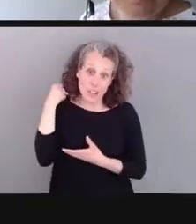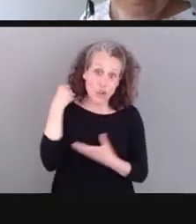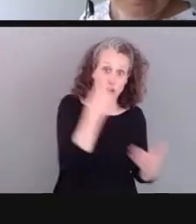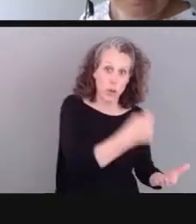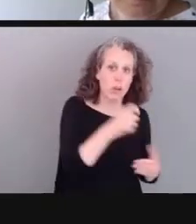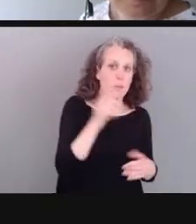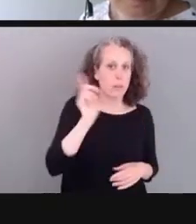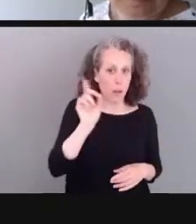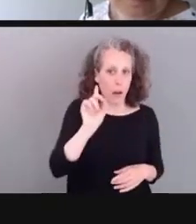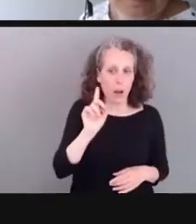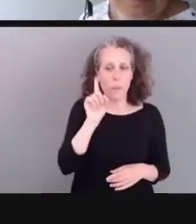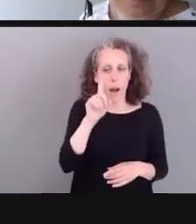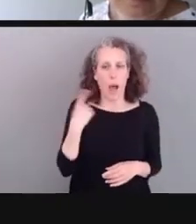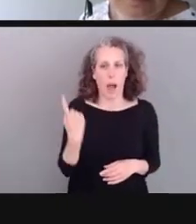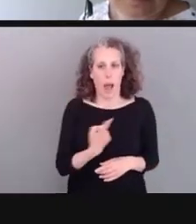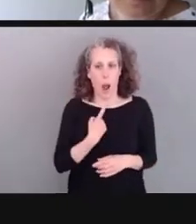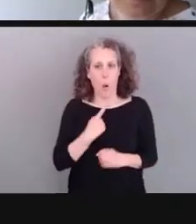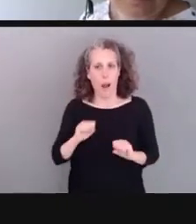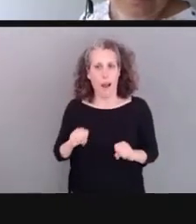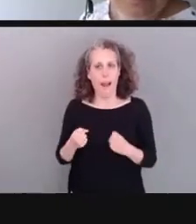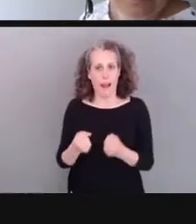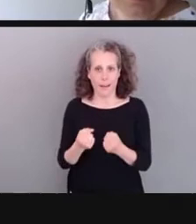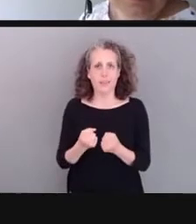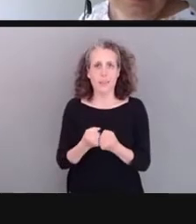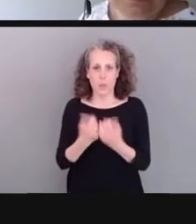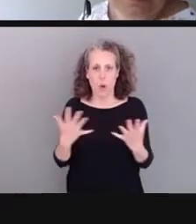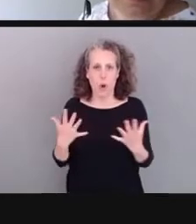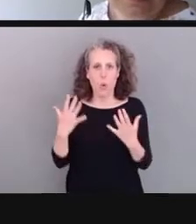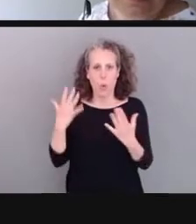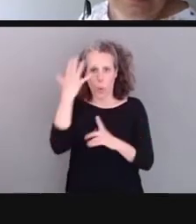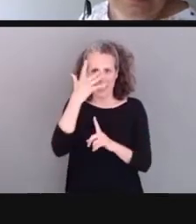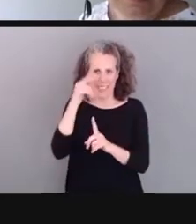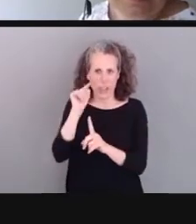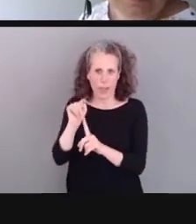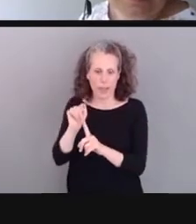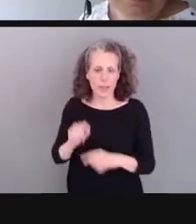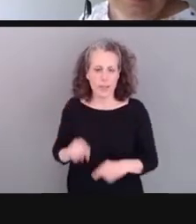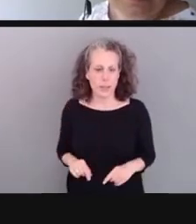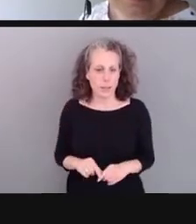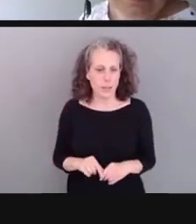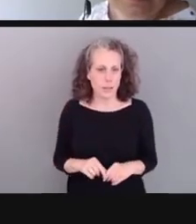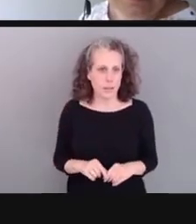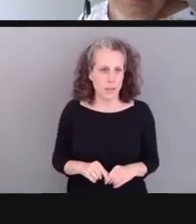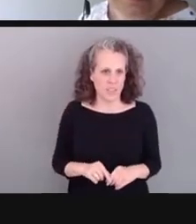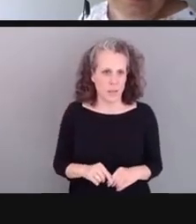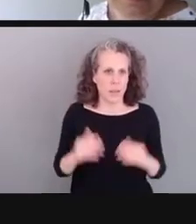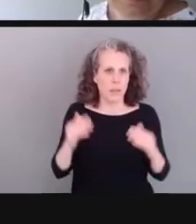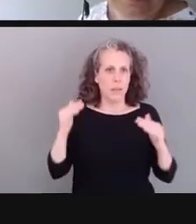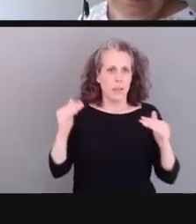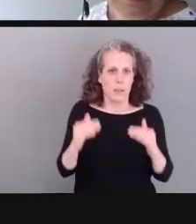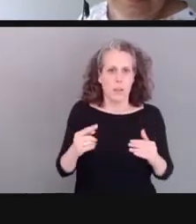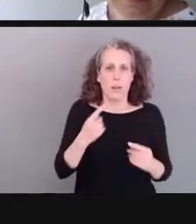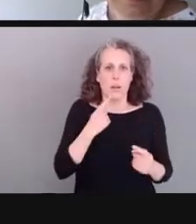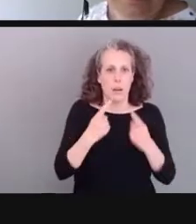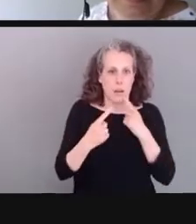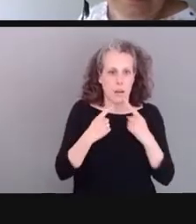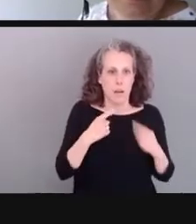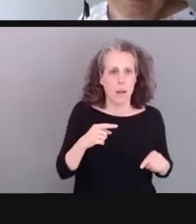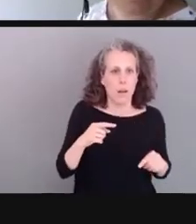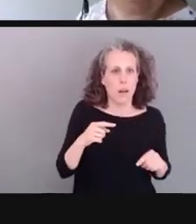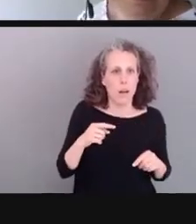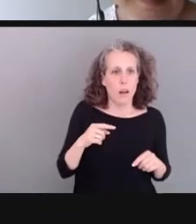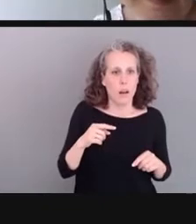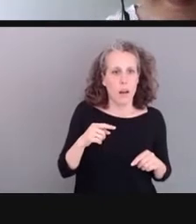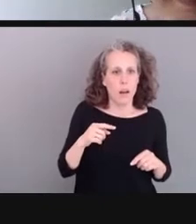our actions will be put on that. We mentioned Jelena focused on